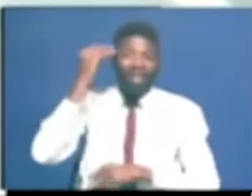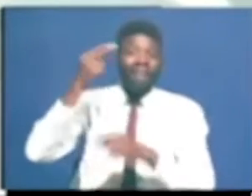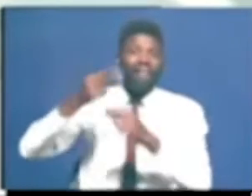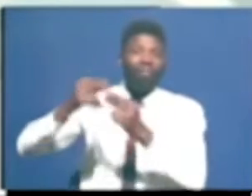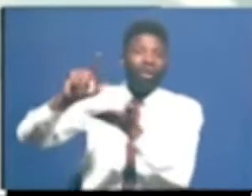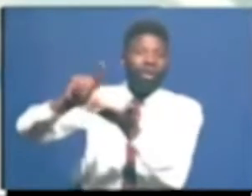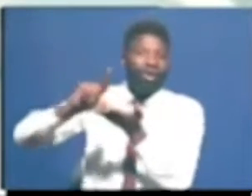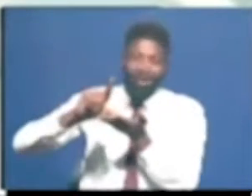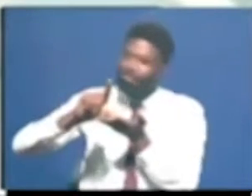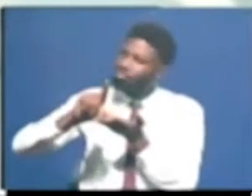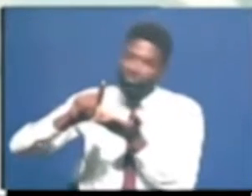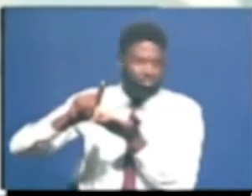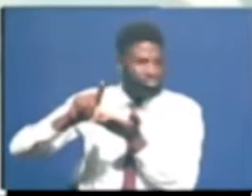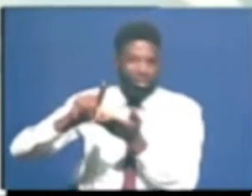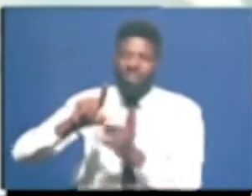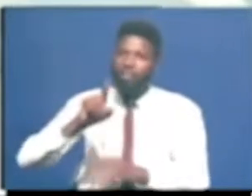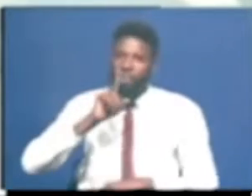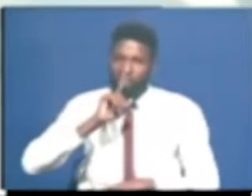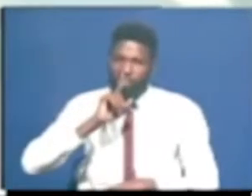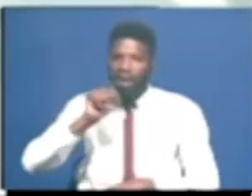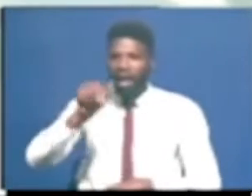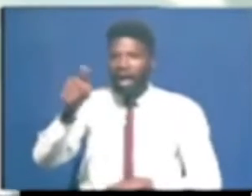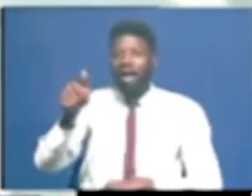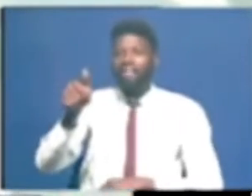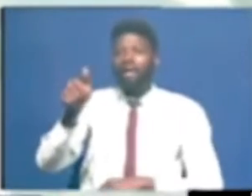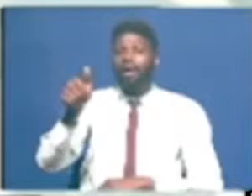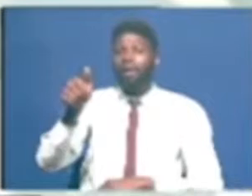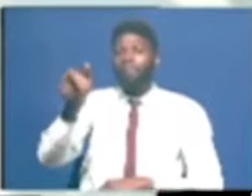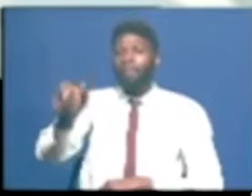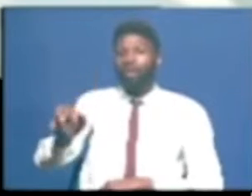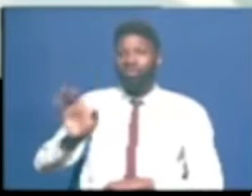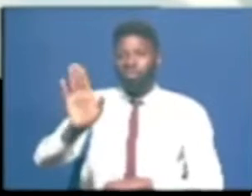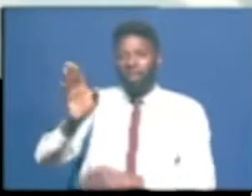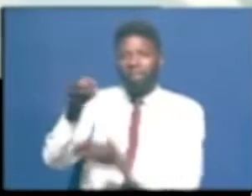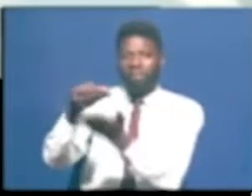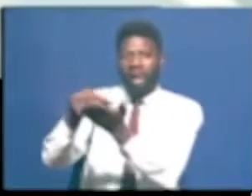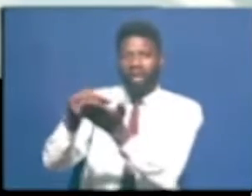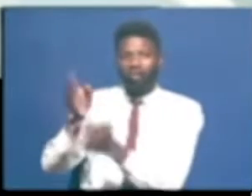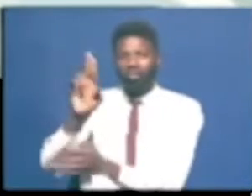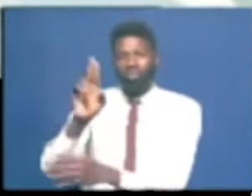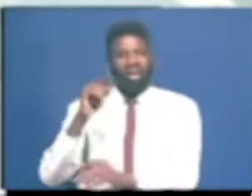it using other people's money to advance their cause.